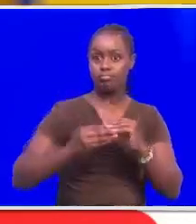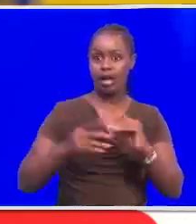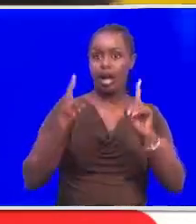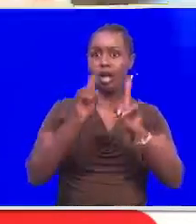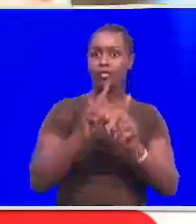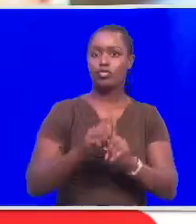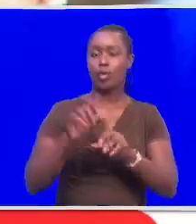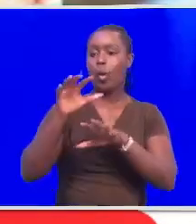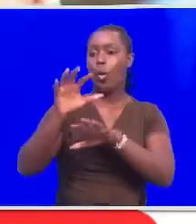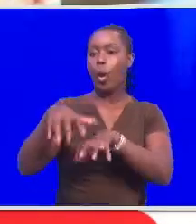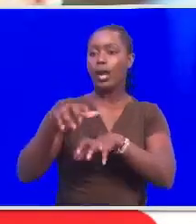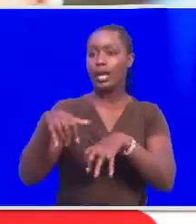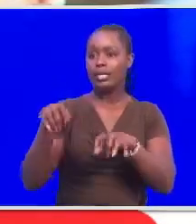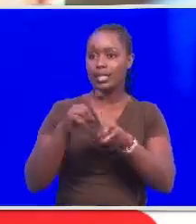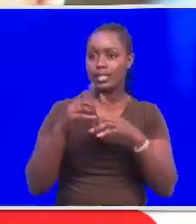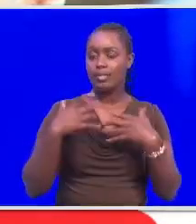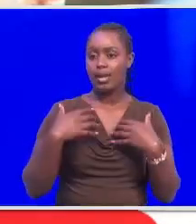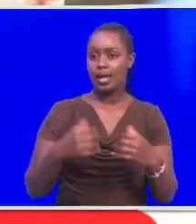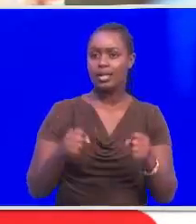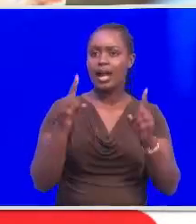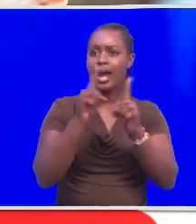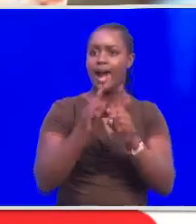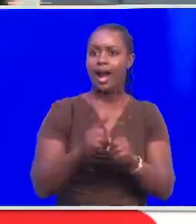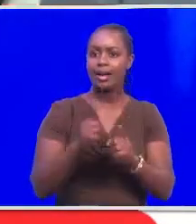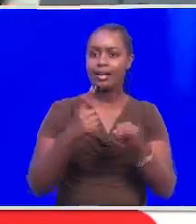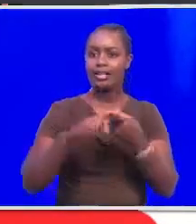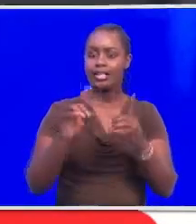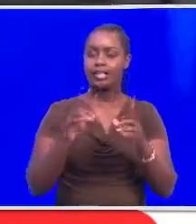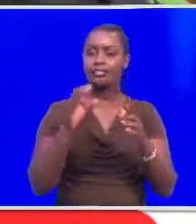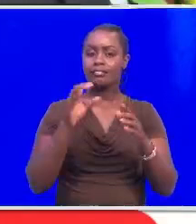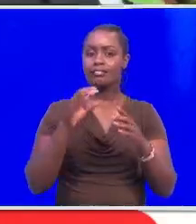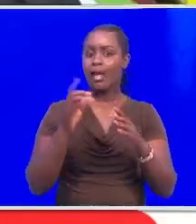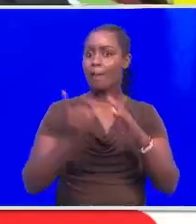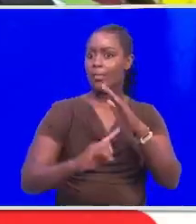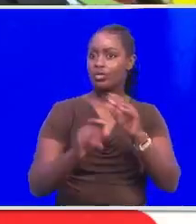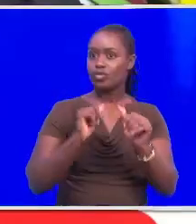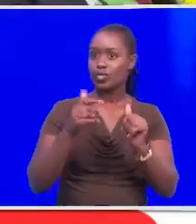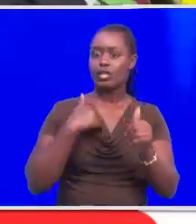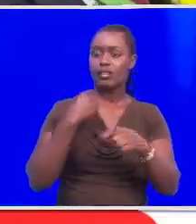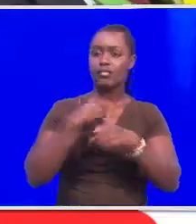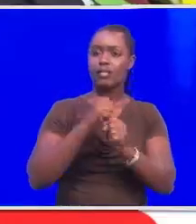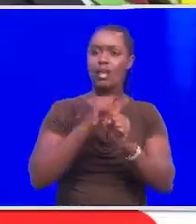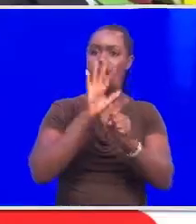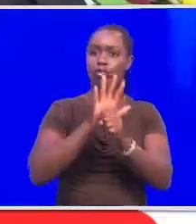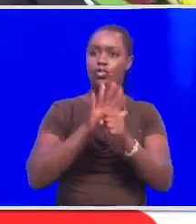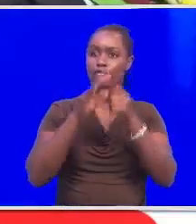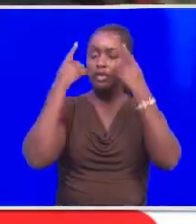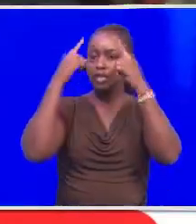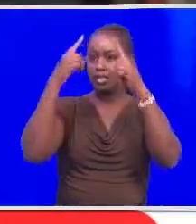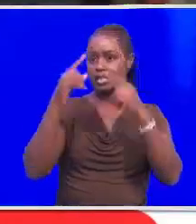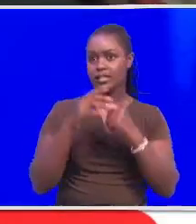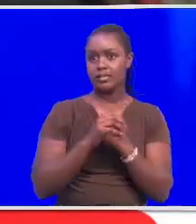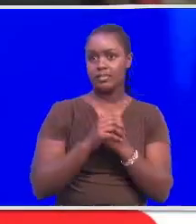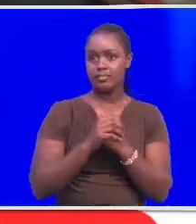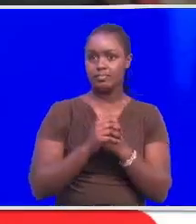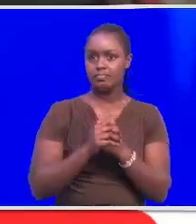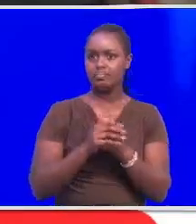the key areas it has made tremendous success in. Nimefurahi kusikia ya kwamba